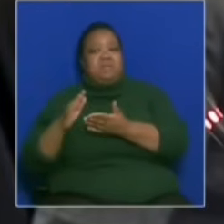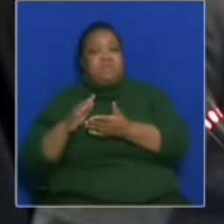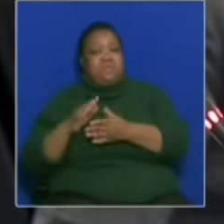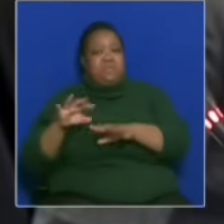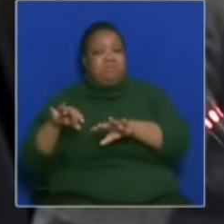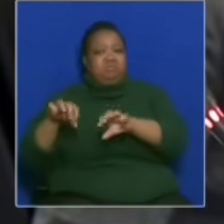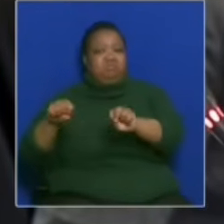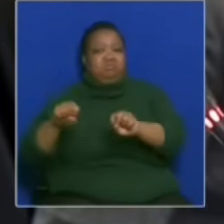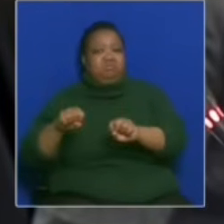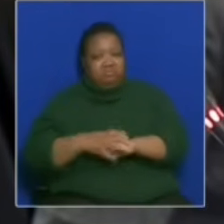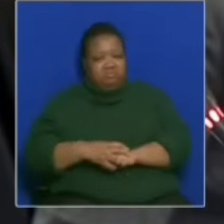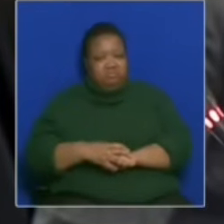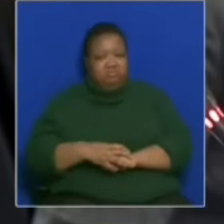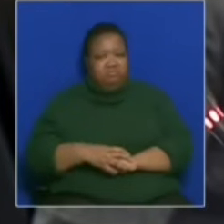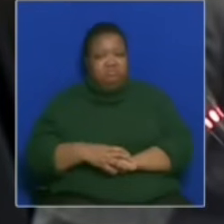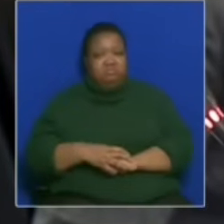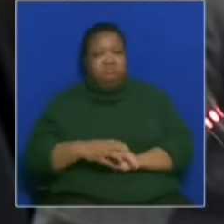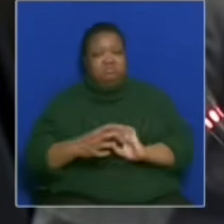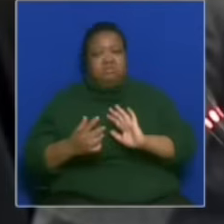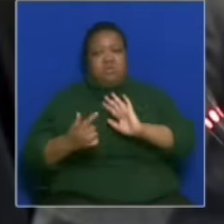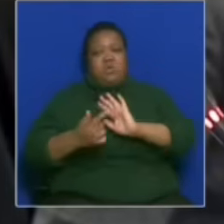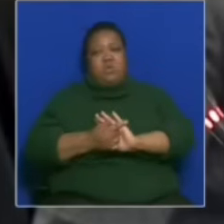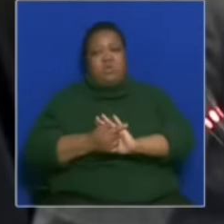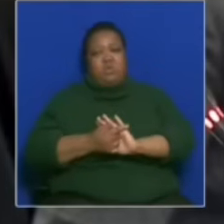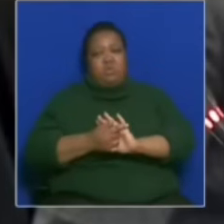in the name of the law.